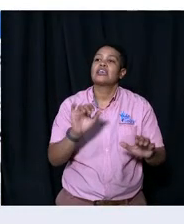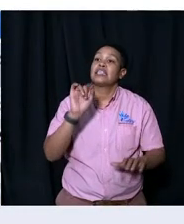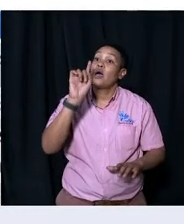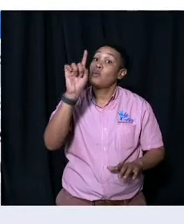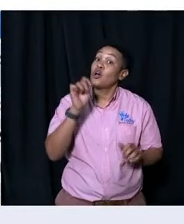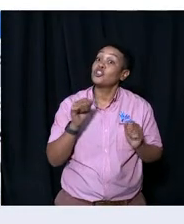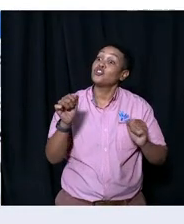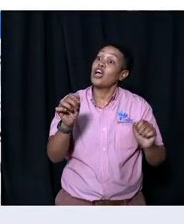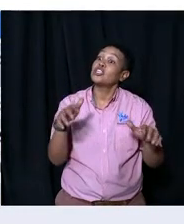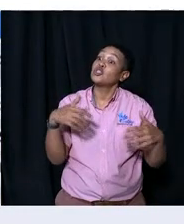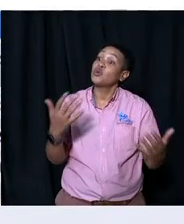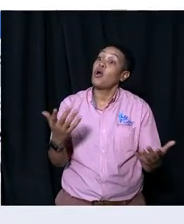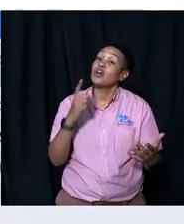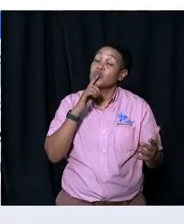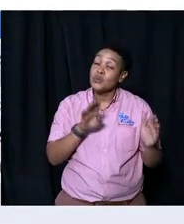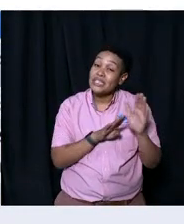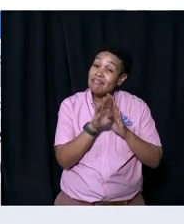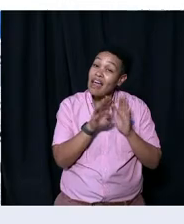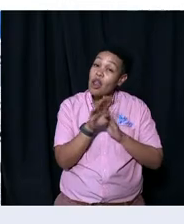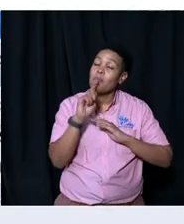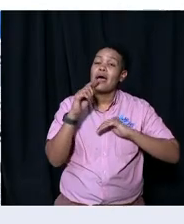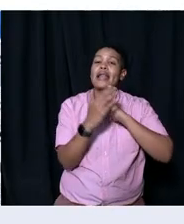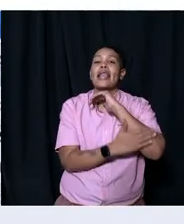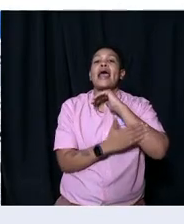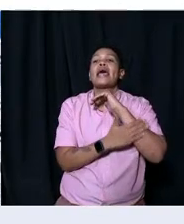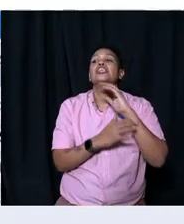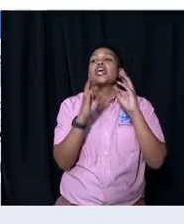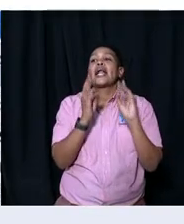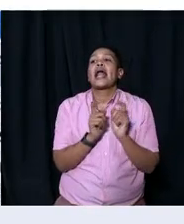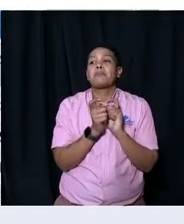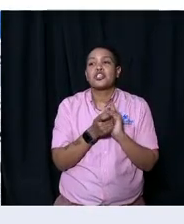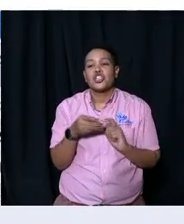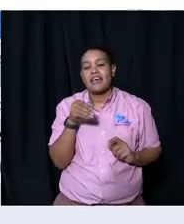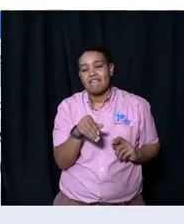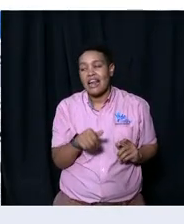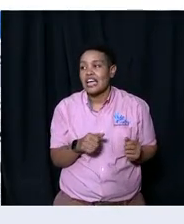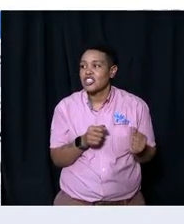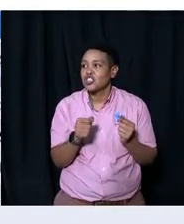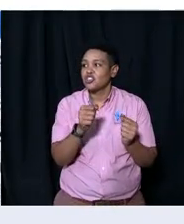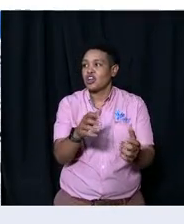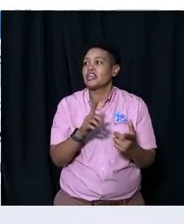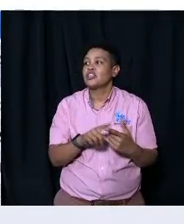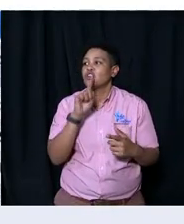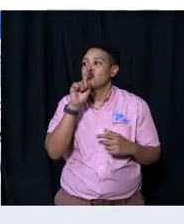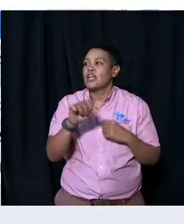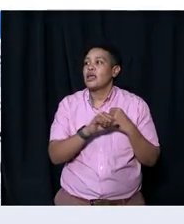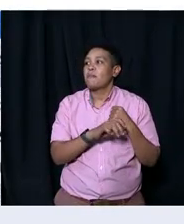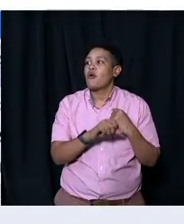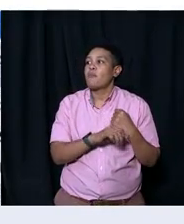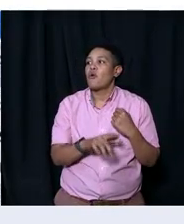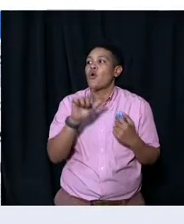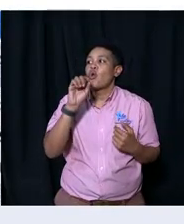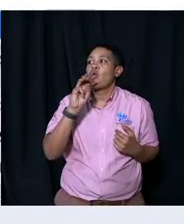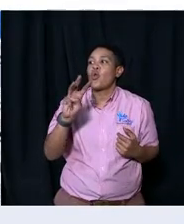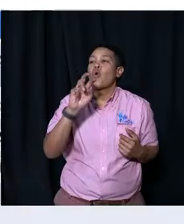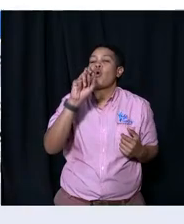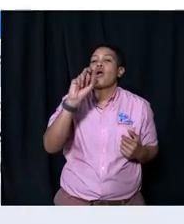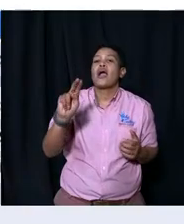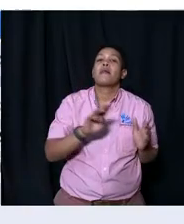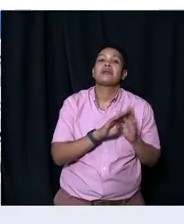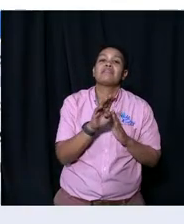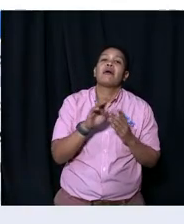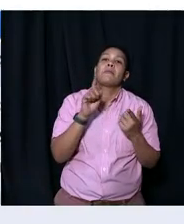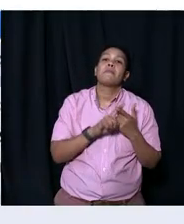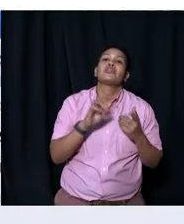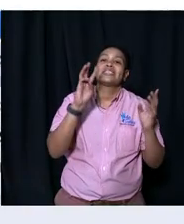one strategy is to develop a national climate change financing strategy to promote low carbon development and climate